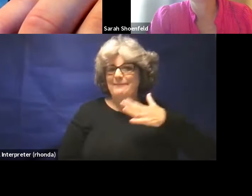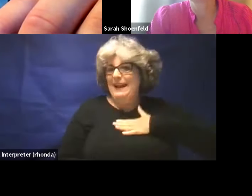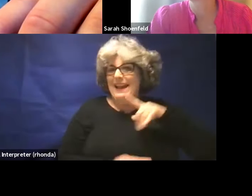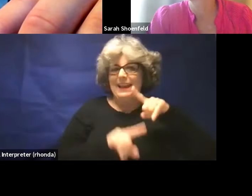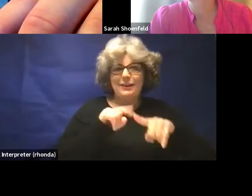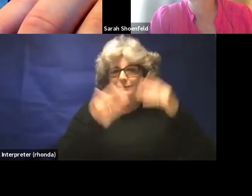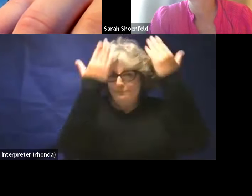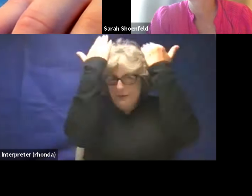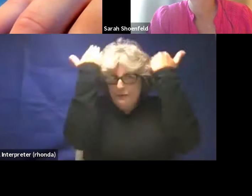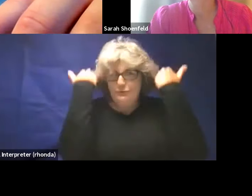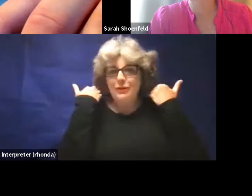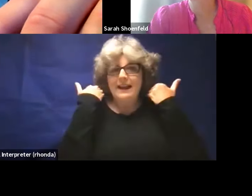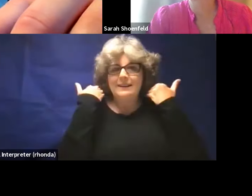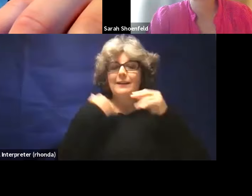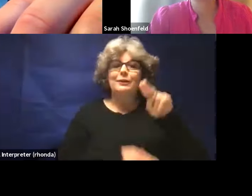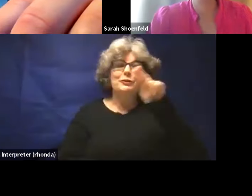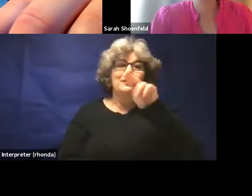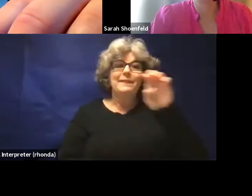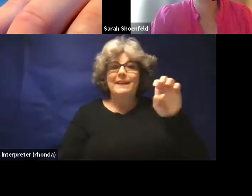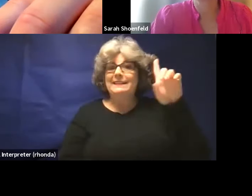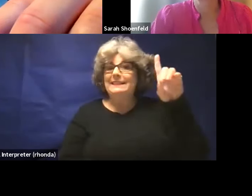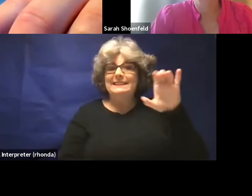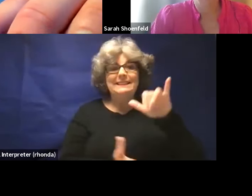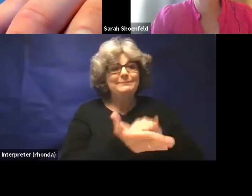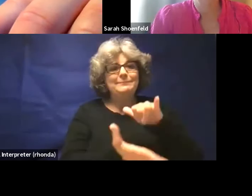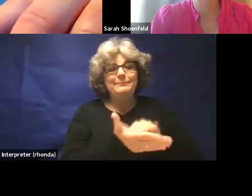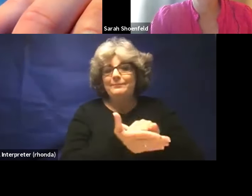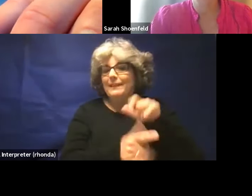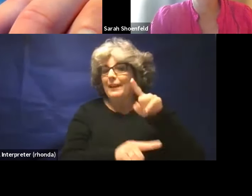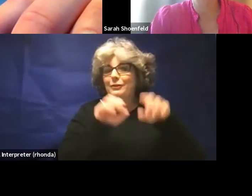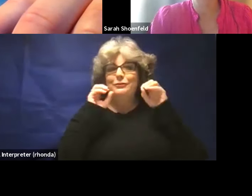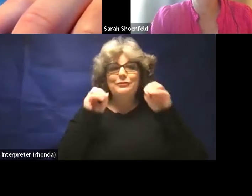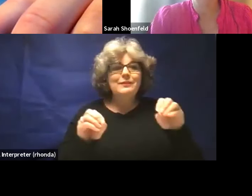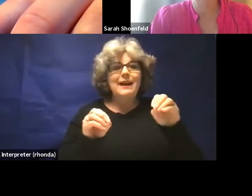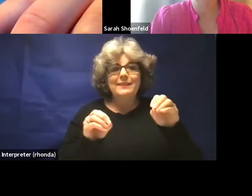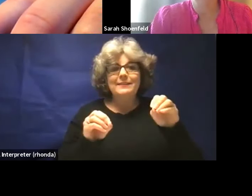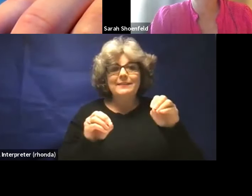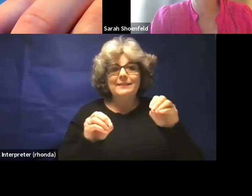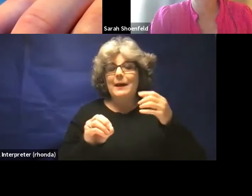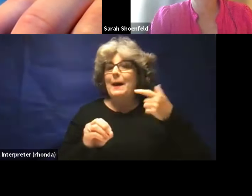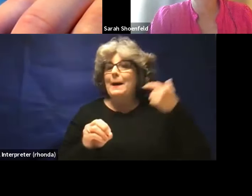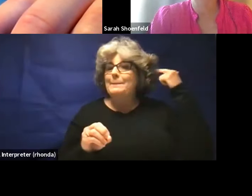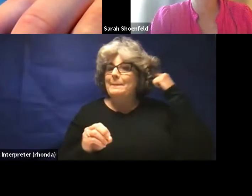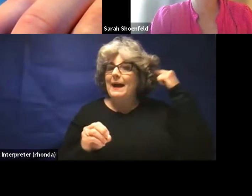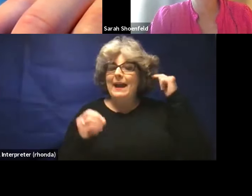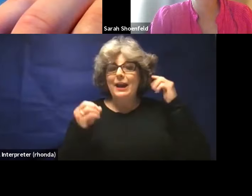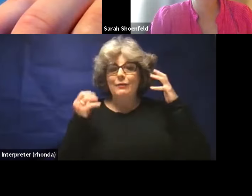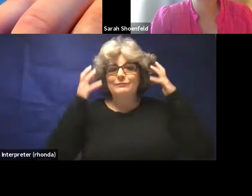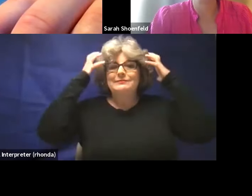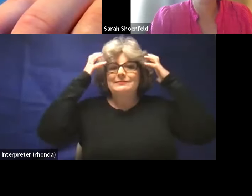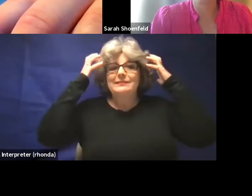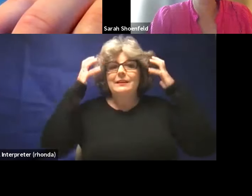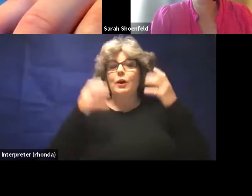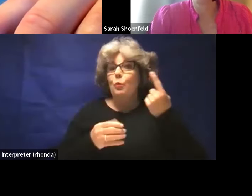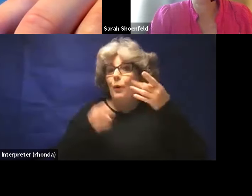be straightened by anybody in Northeast DC. No, nothing they could do. It would run away before it would straighten up. The